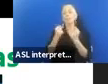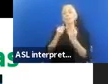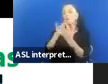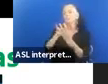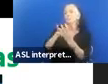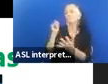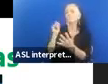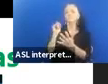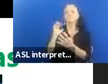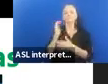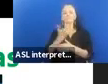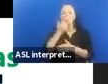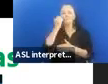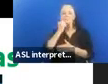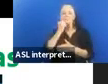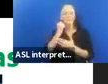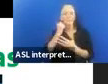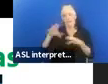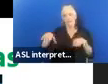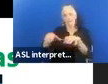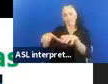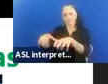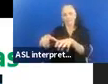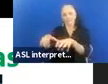industrial revolution promises to